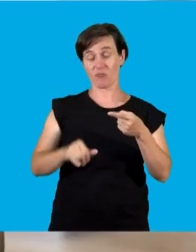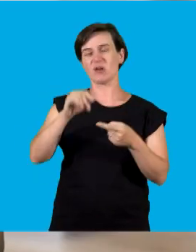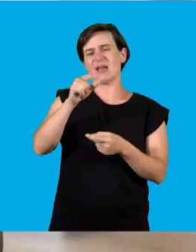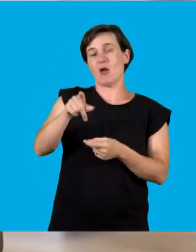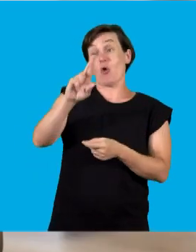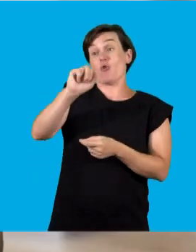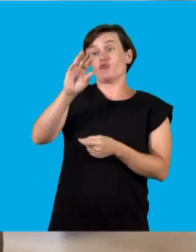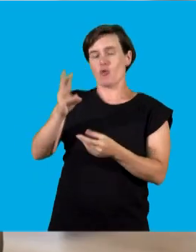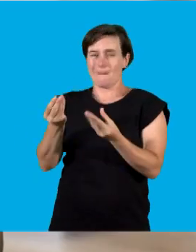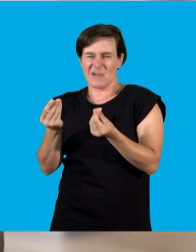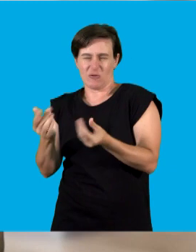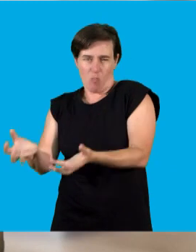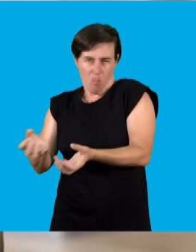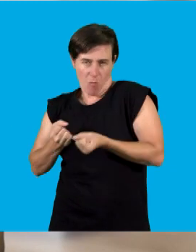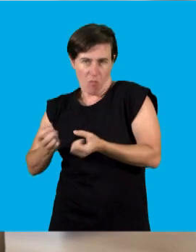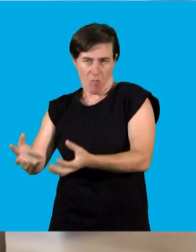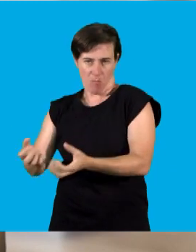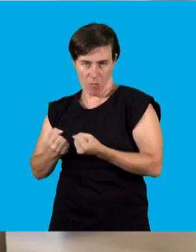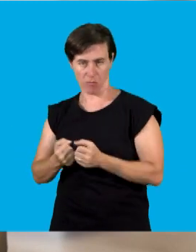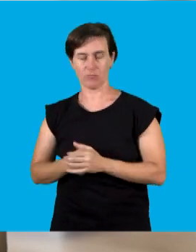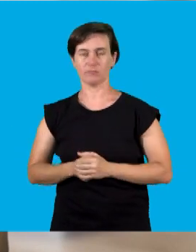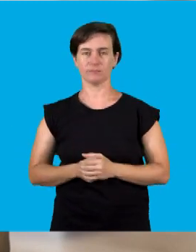or cultivating of raw materials.